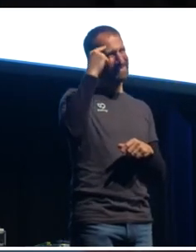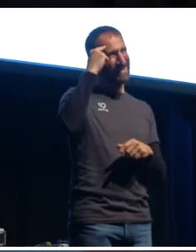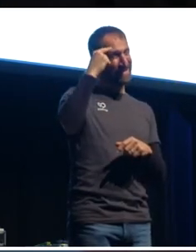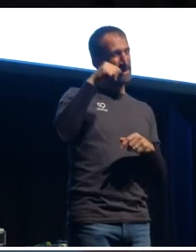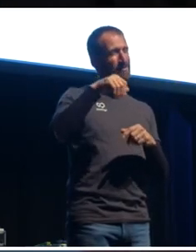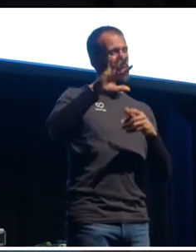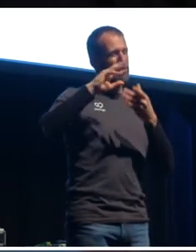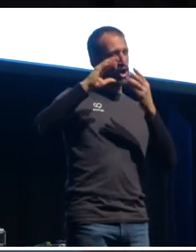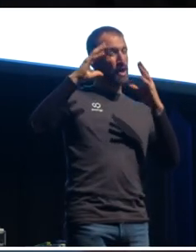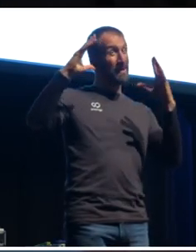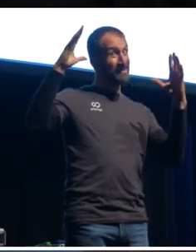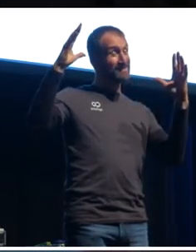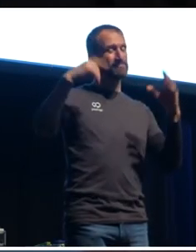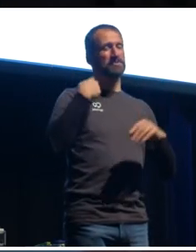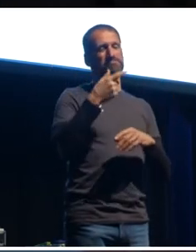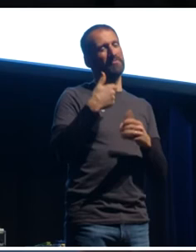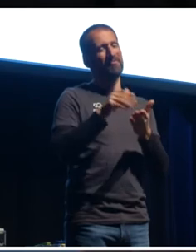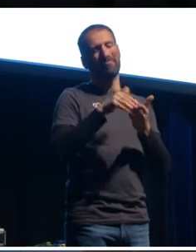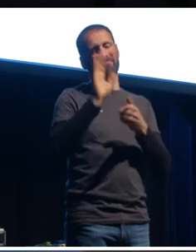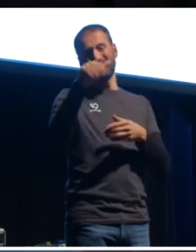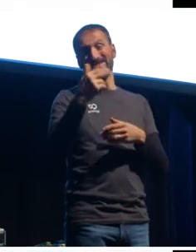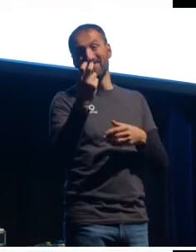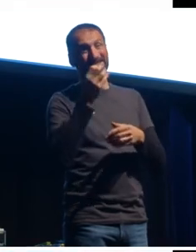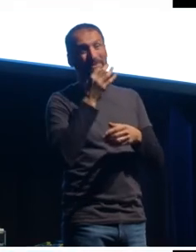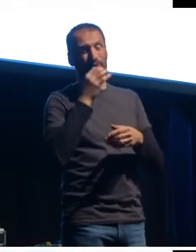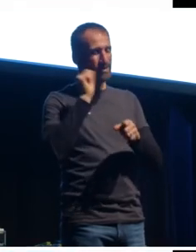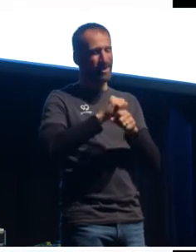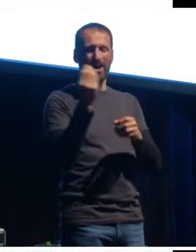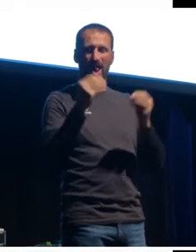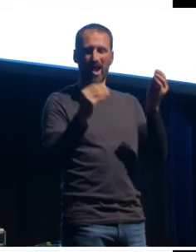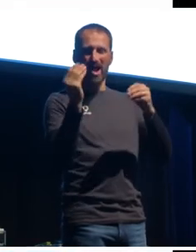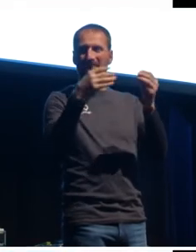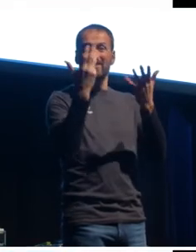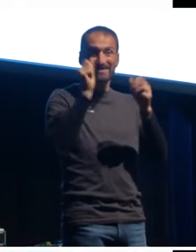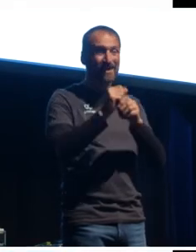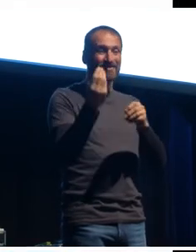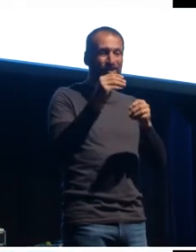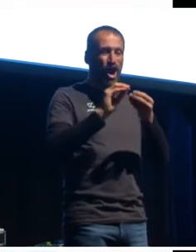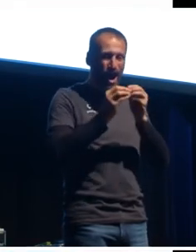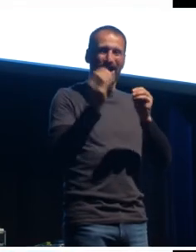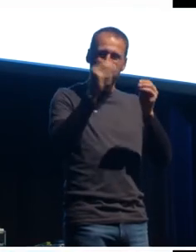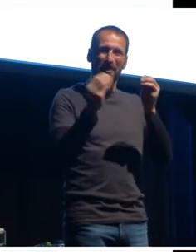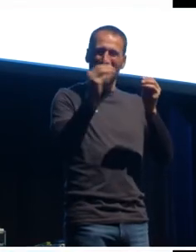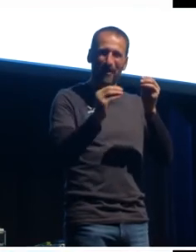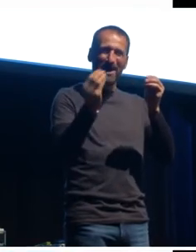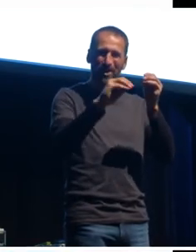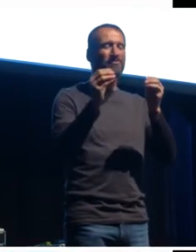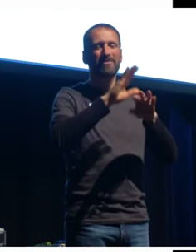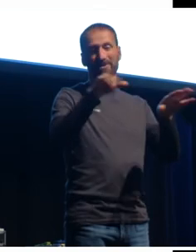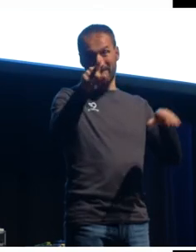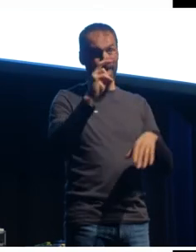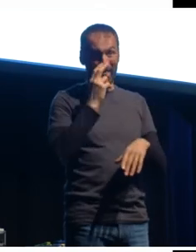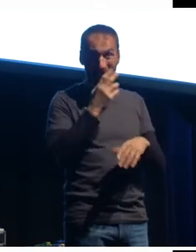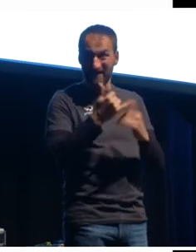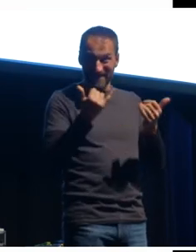could keep going for maybe another 20 minutes on extra things that we can add on top of that. But if you're curious, I would recommend checking out